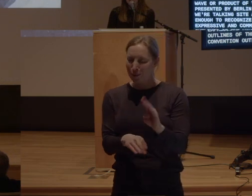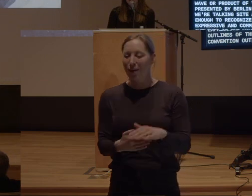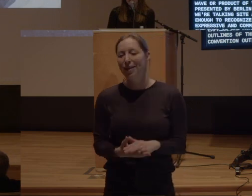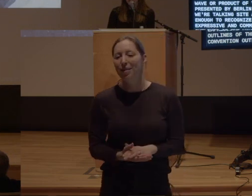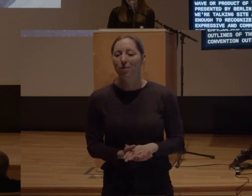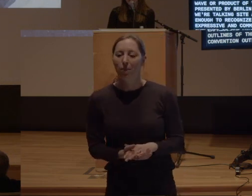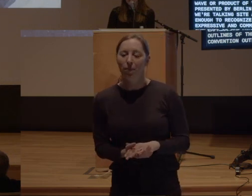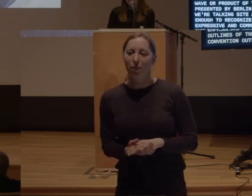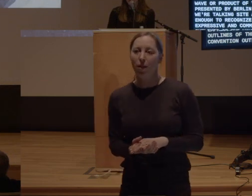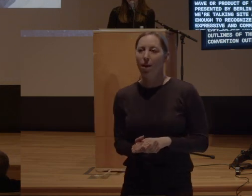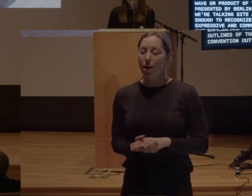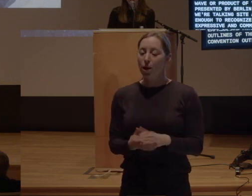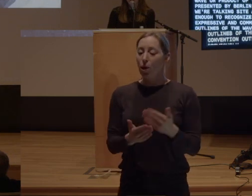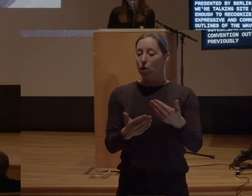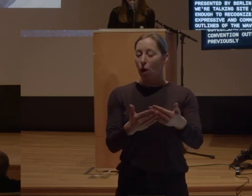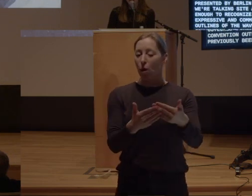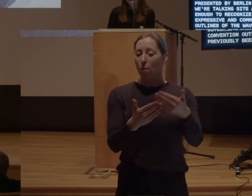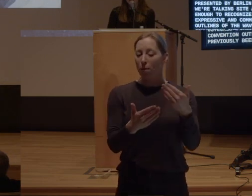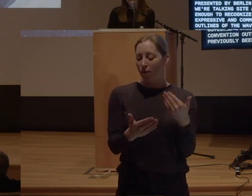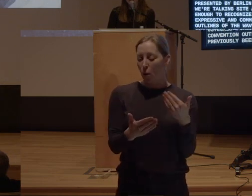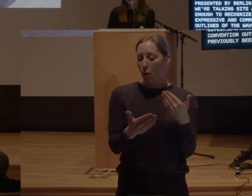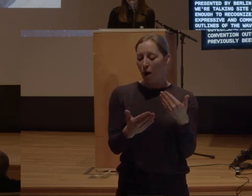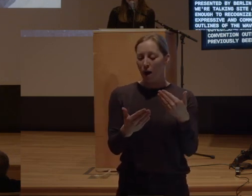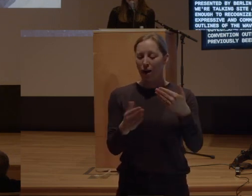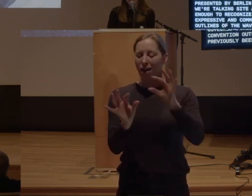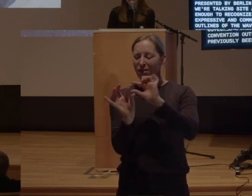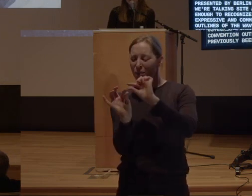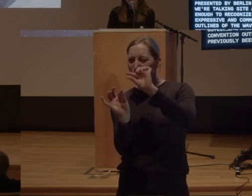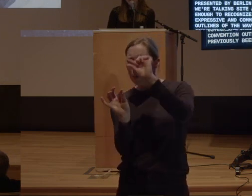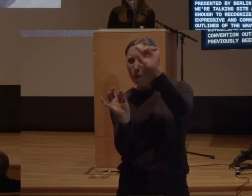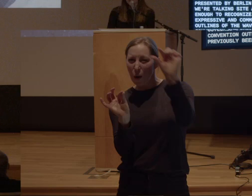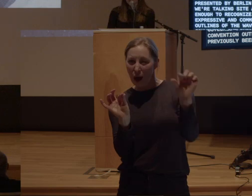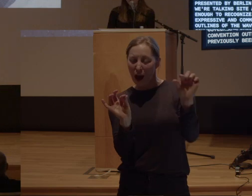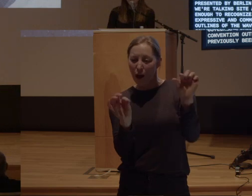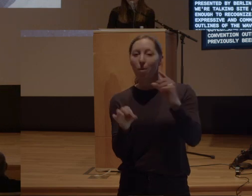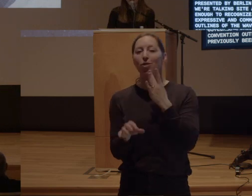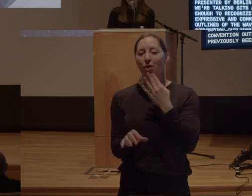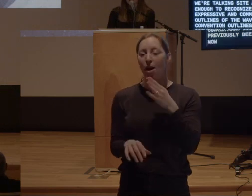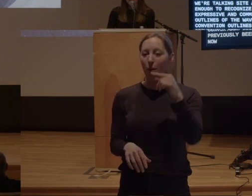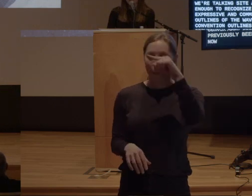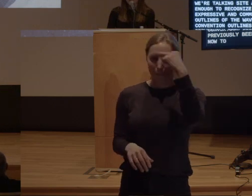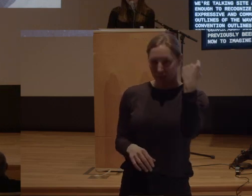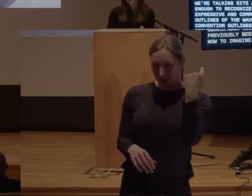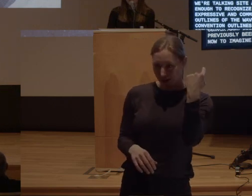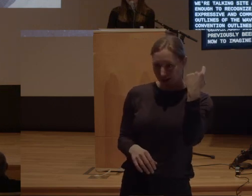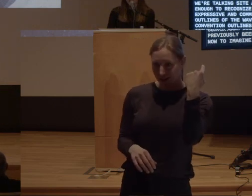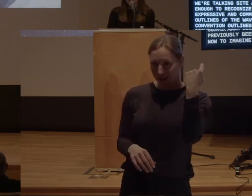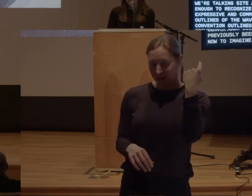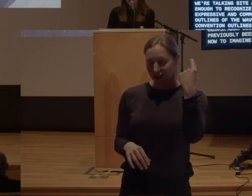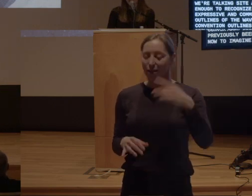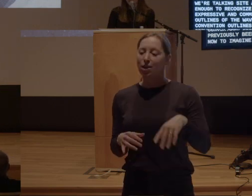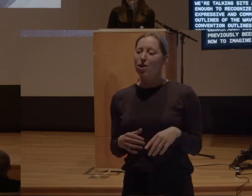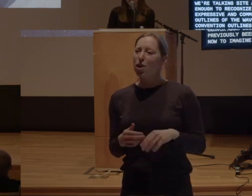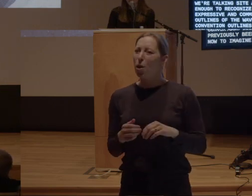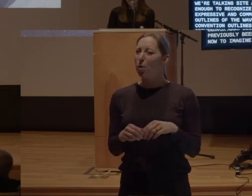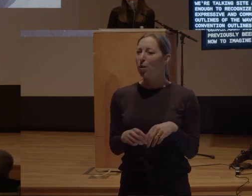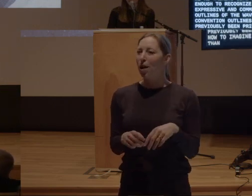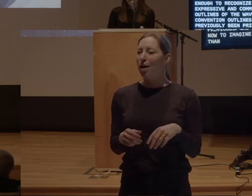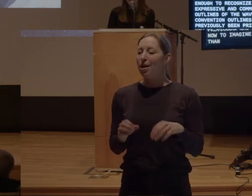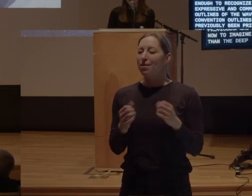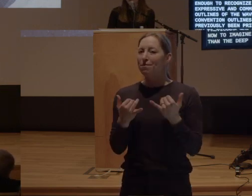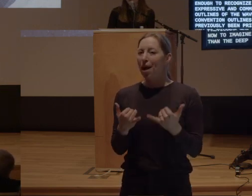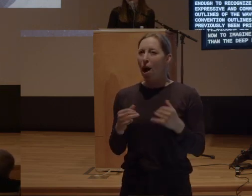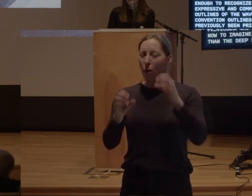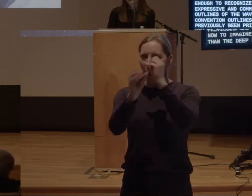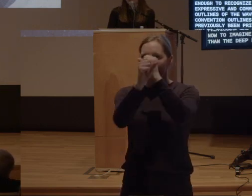woodblock prints had previously been printed in black. It's impossible now to imagine this seascape in anything other than the deep